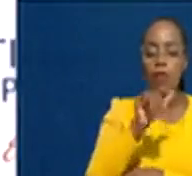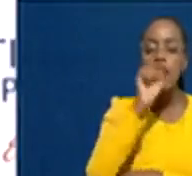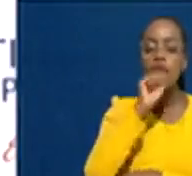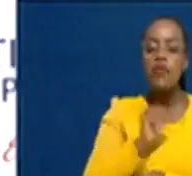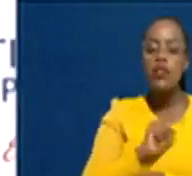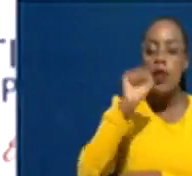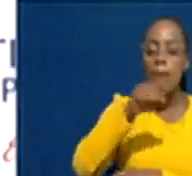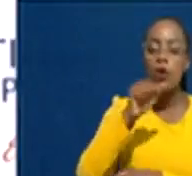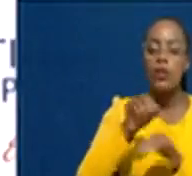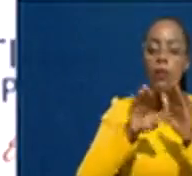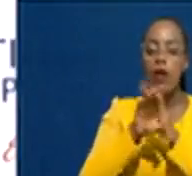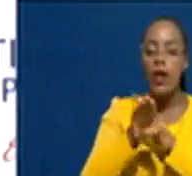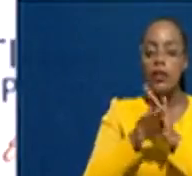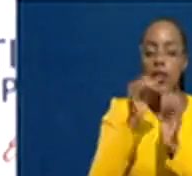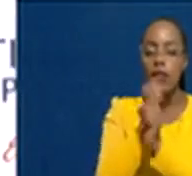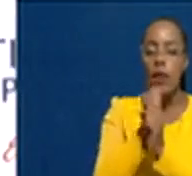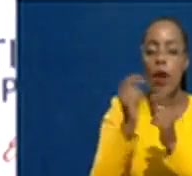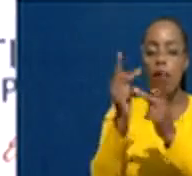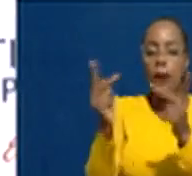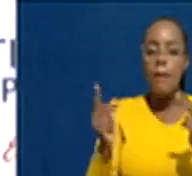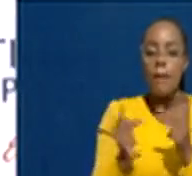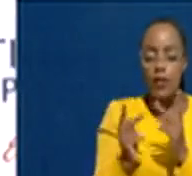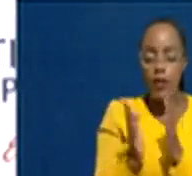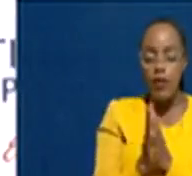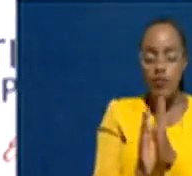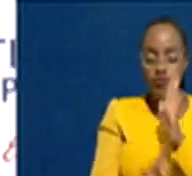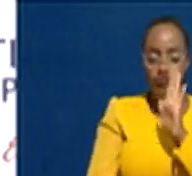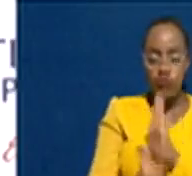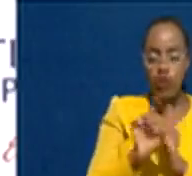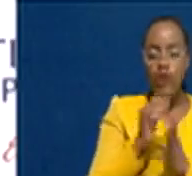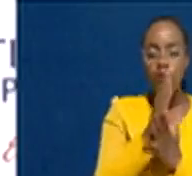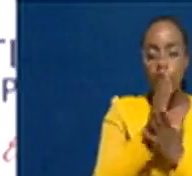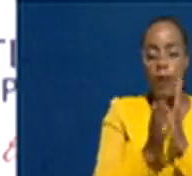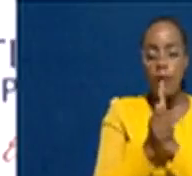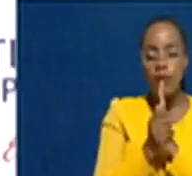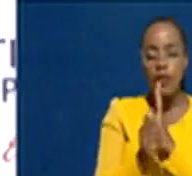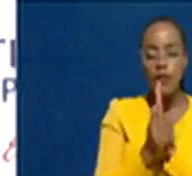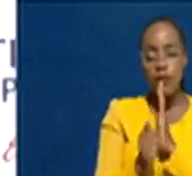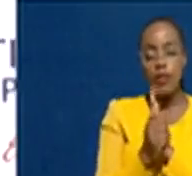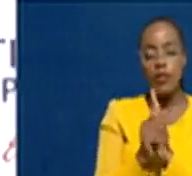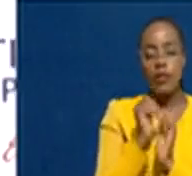is able to access the workplace and be able to develop some skills from the workplace.